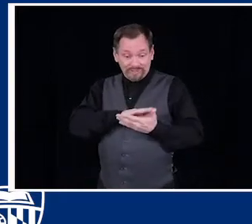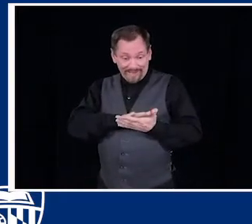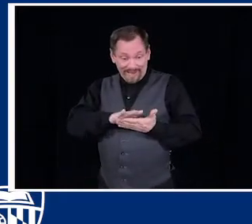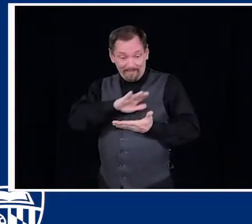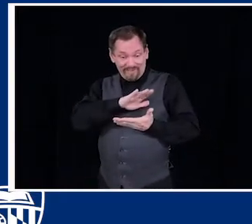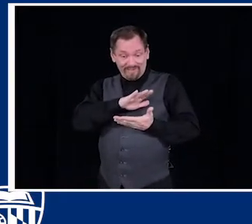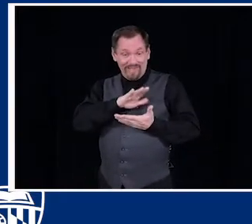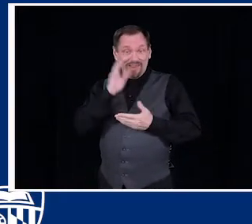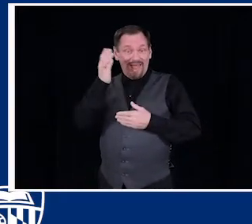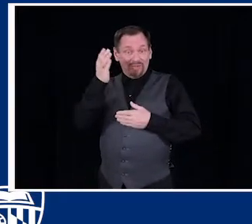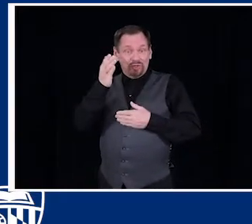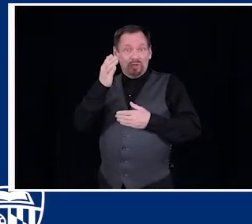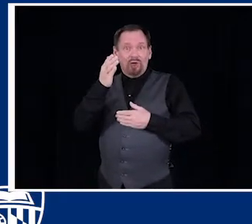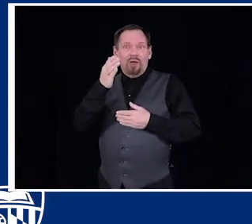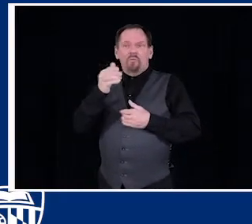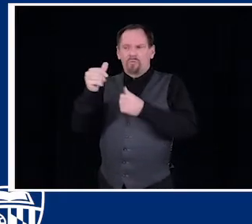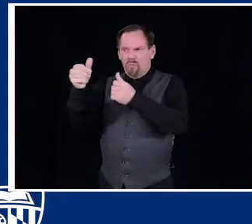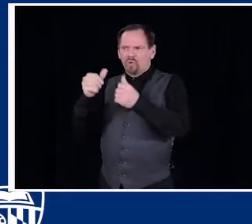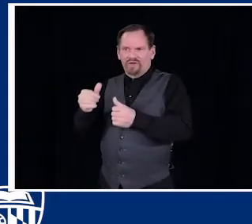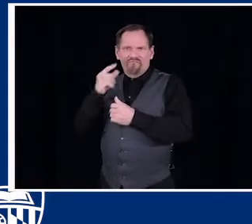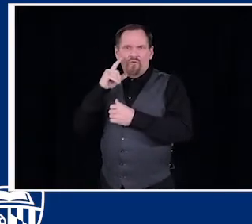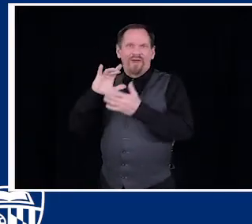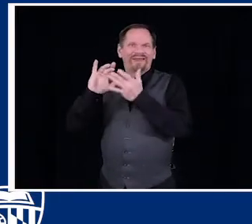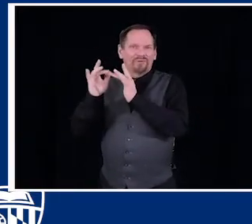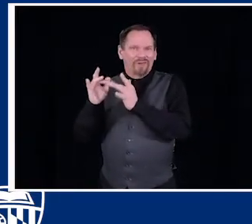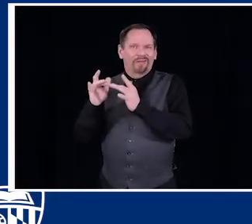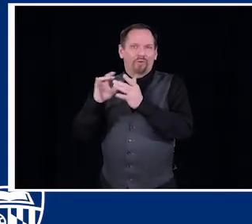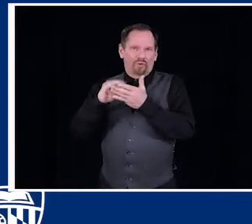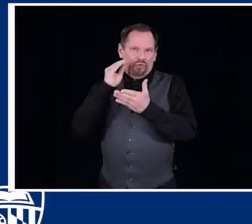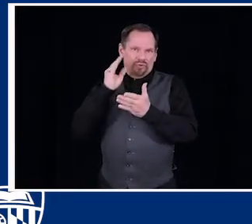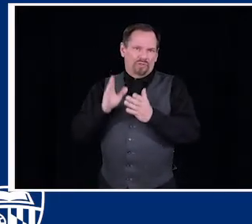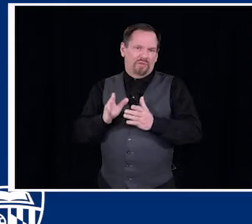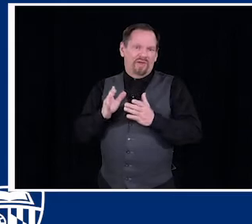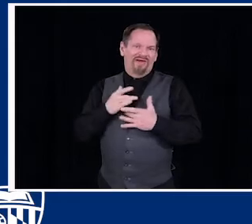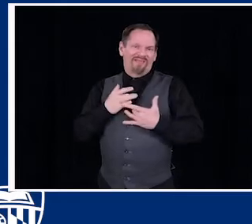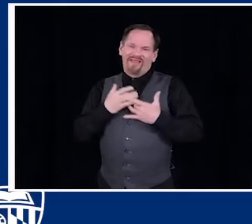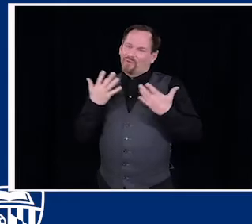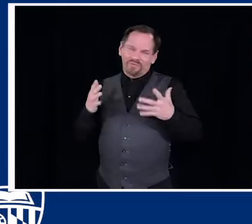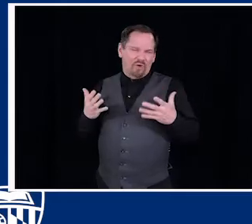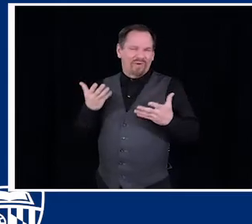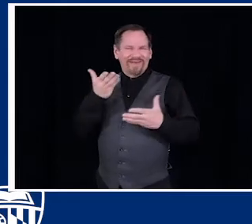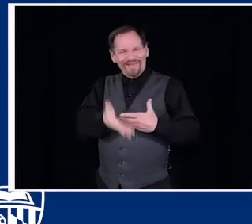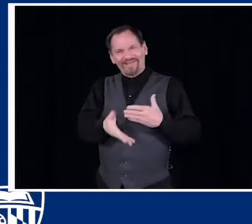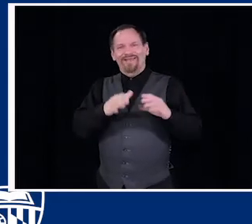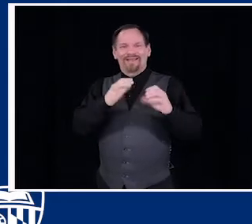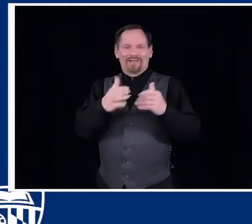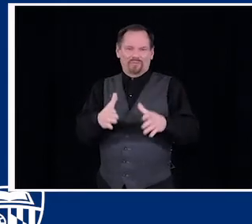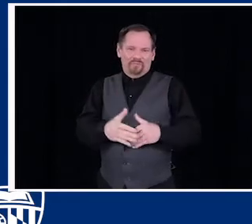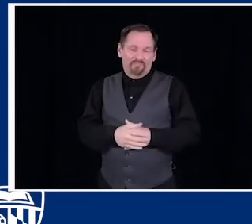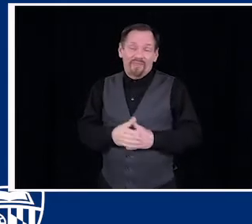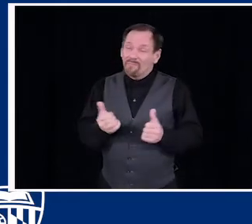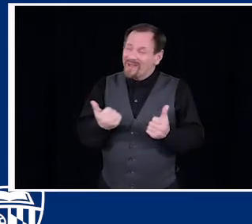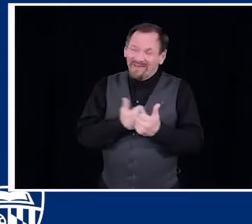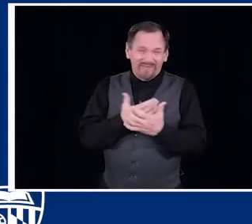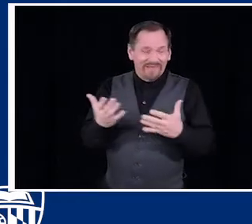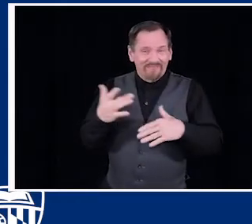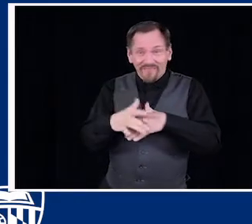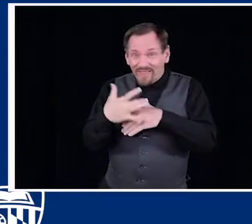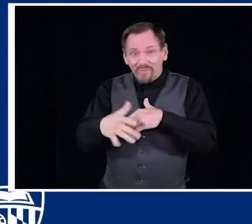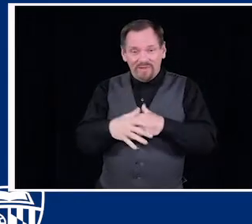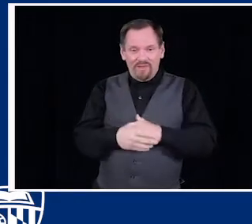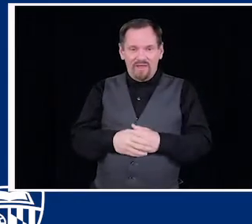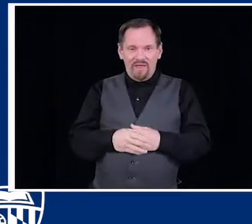classes, so it felt like I was right there, and just had a way of explaining things and being so available that just made all the difference. As my